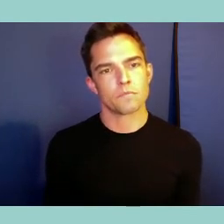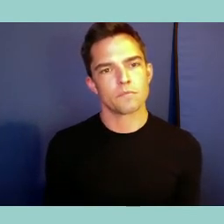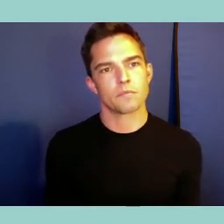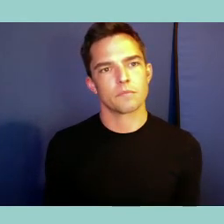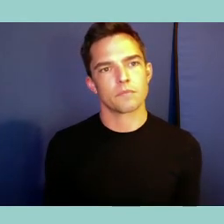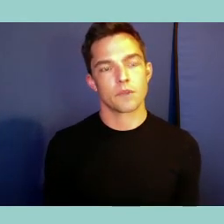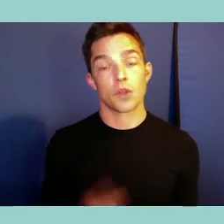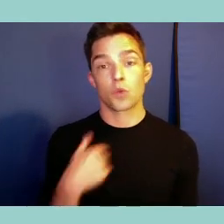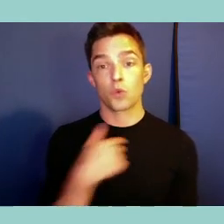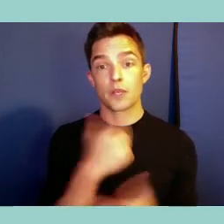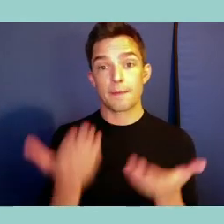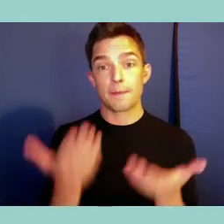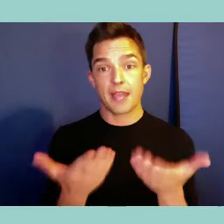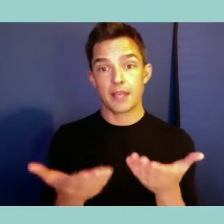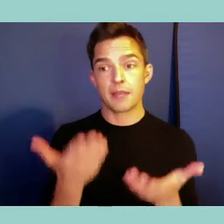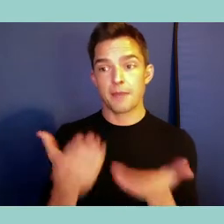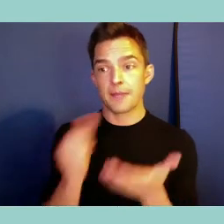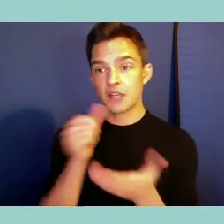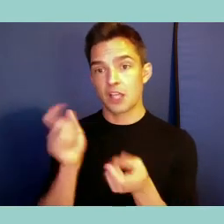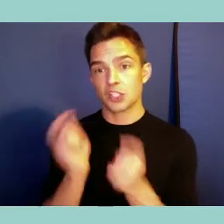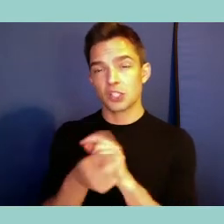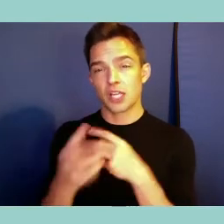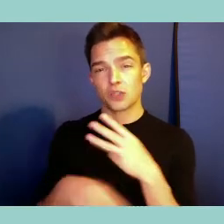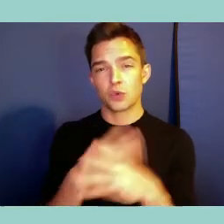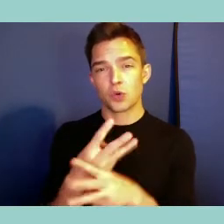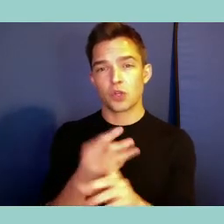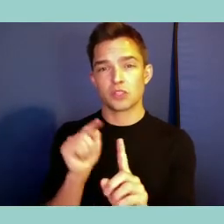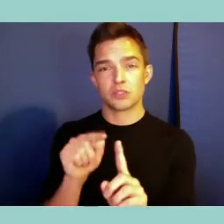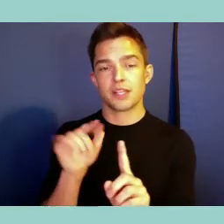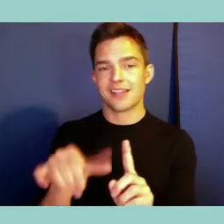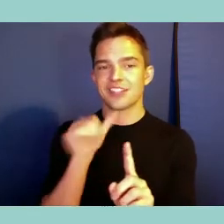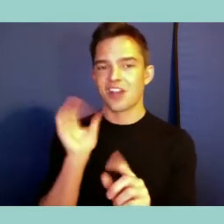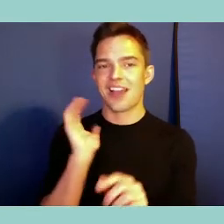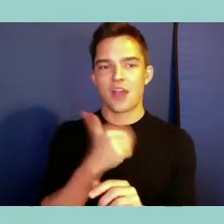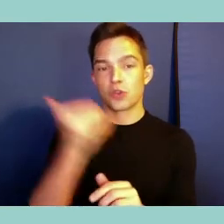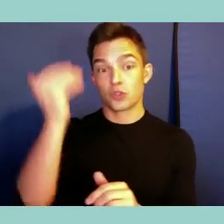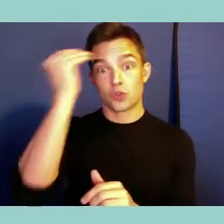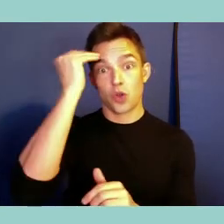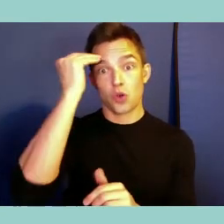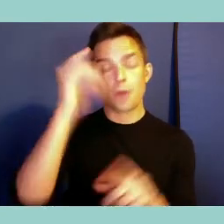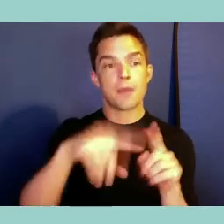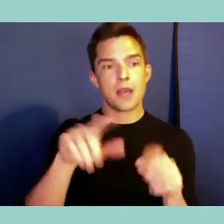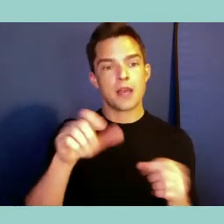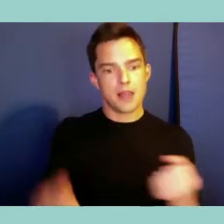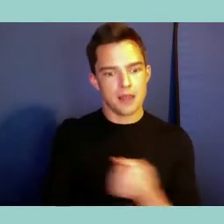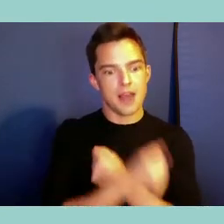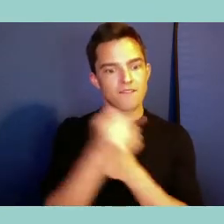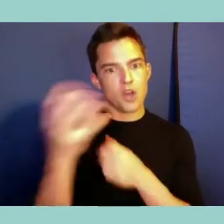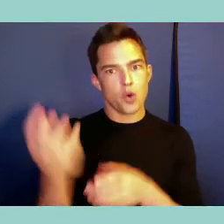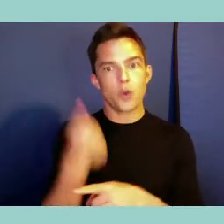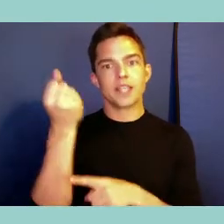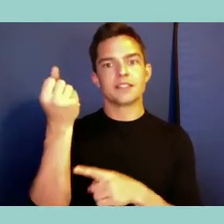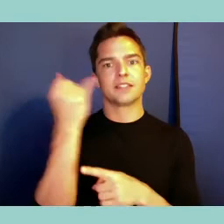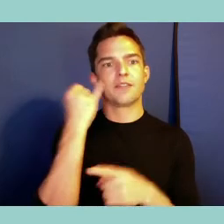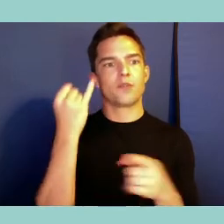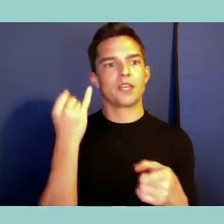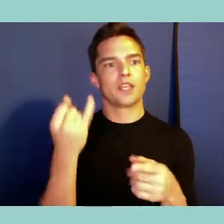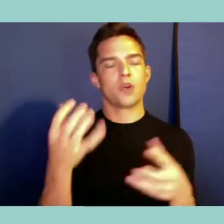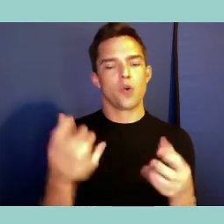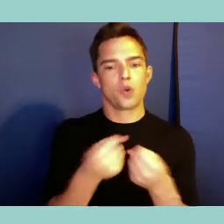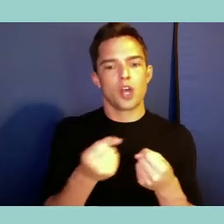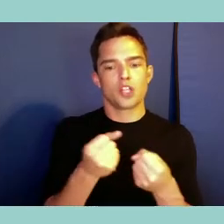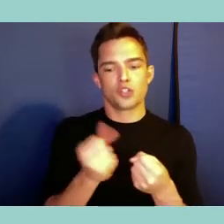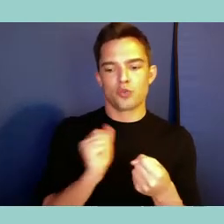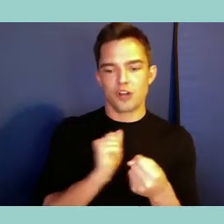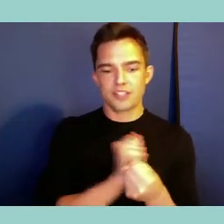We may or may not change the world. That is not ours to know, but love wins when we hold on to